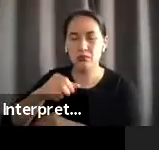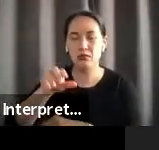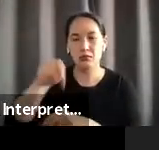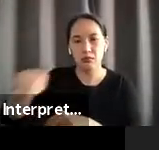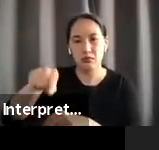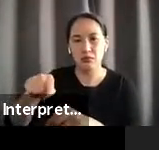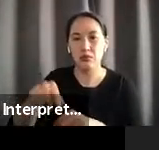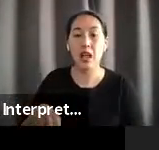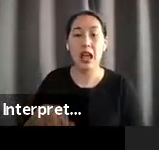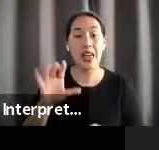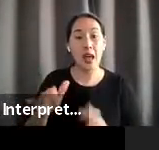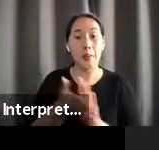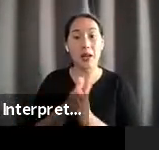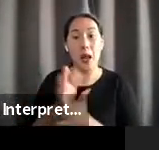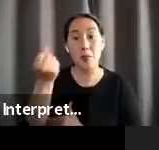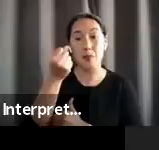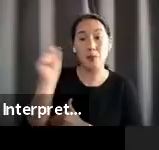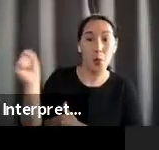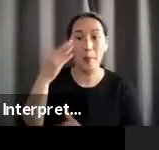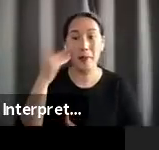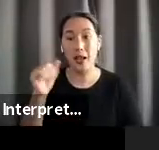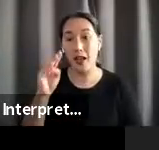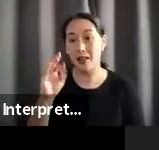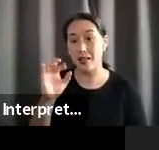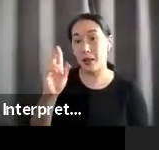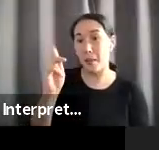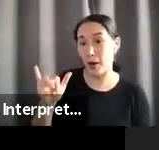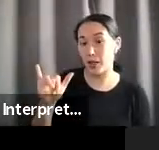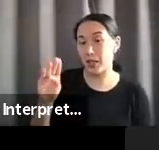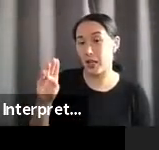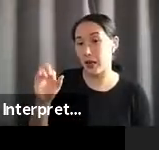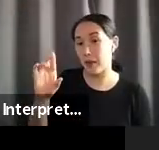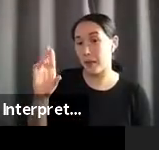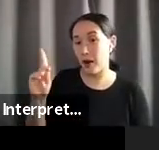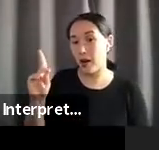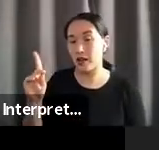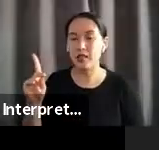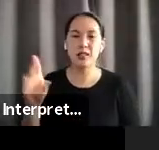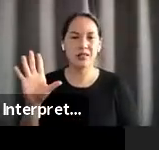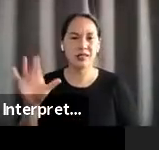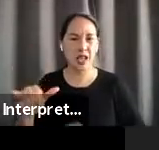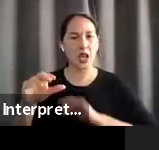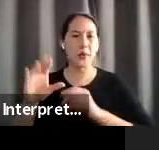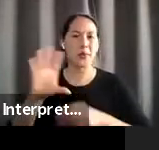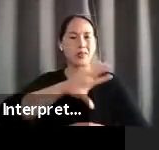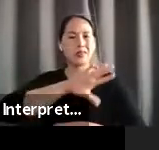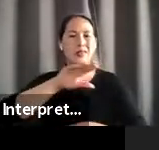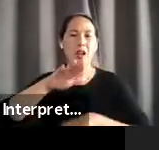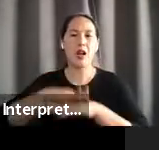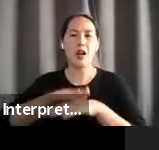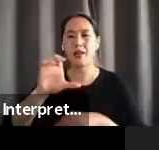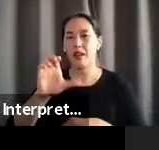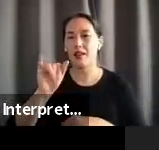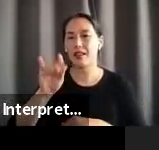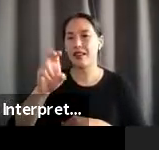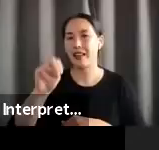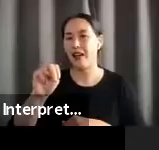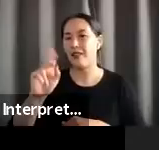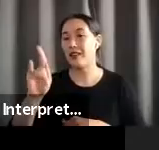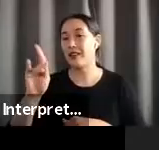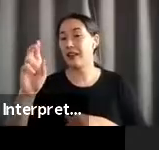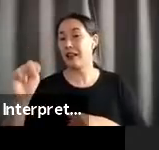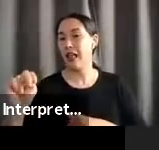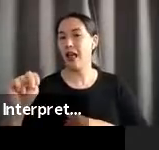Mark became a Calvin Klein kind of poster boy, right? A poster boy, they're using that kind of pejoratively. But when he became, an